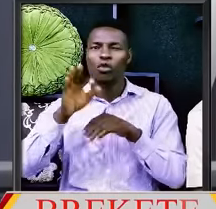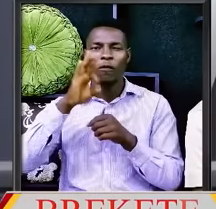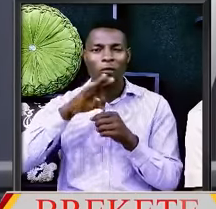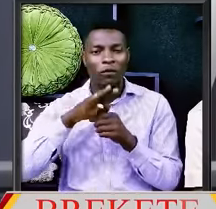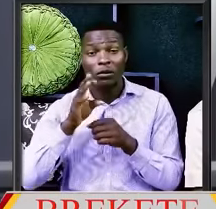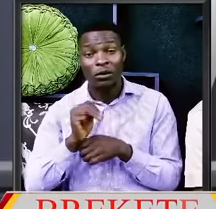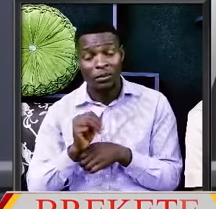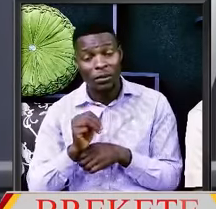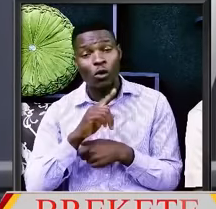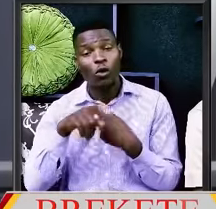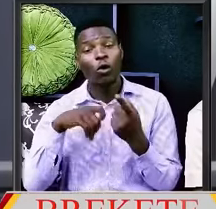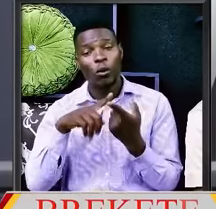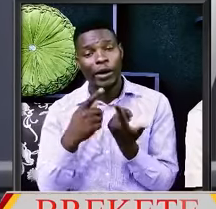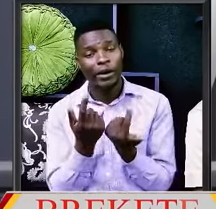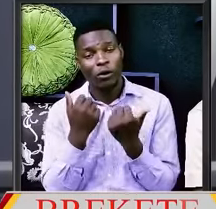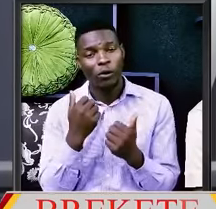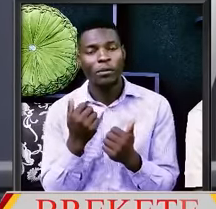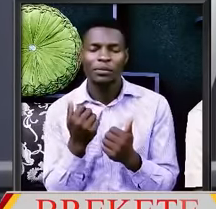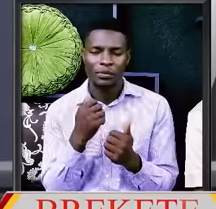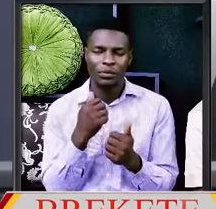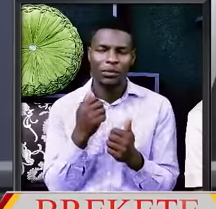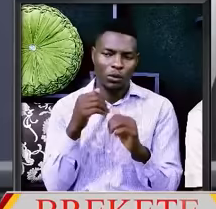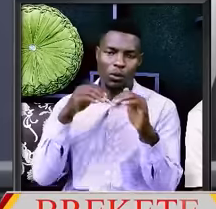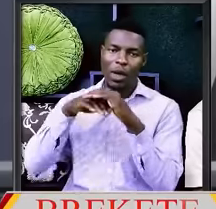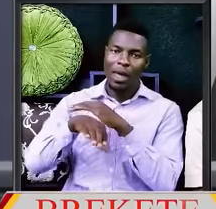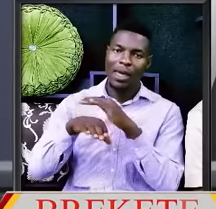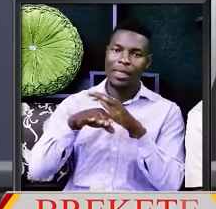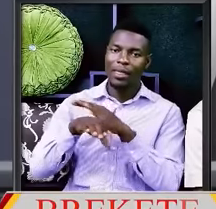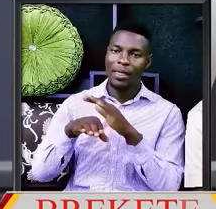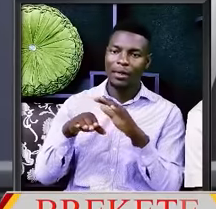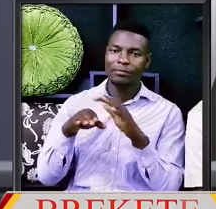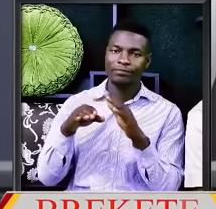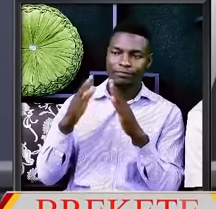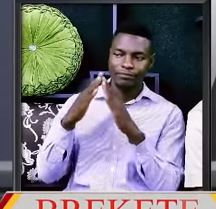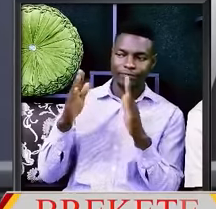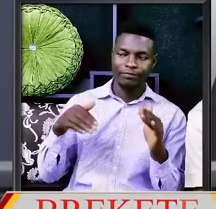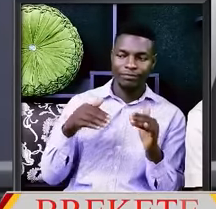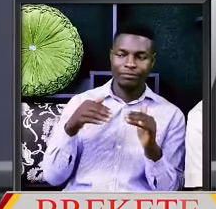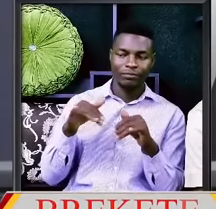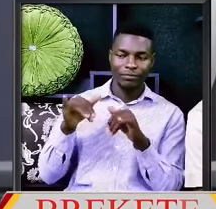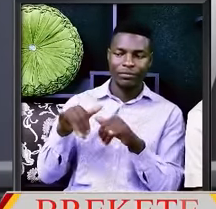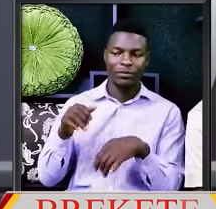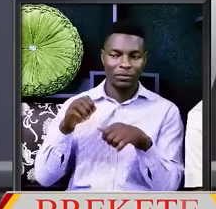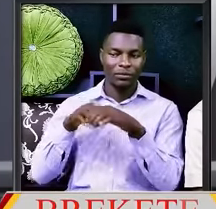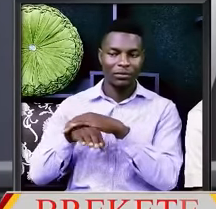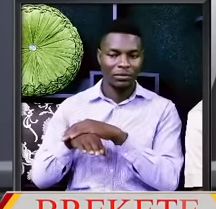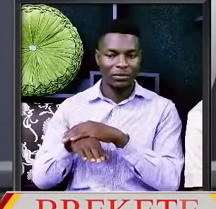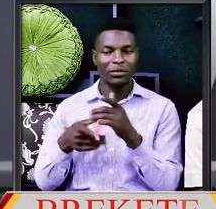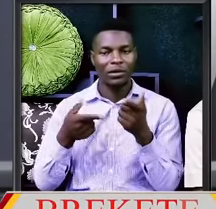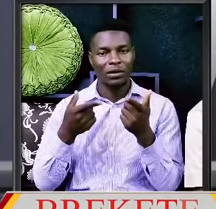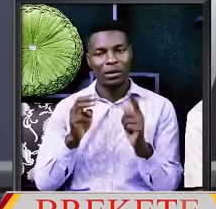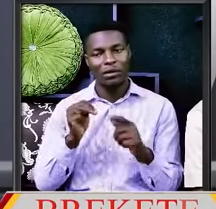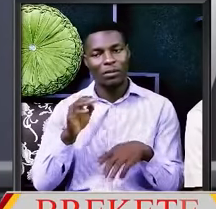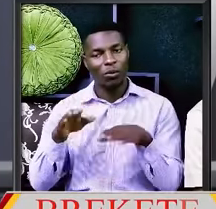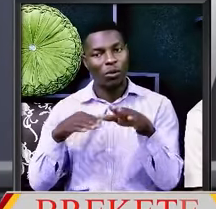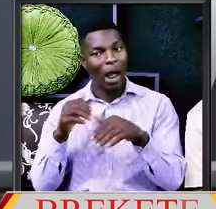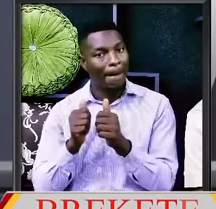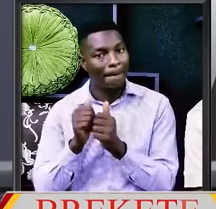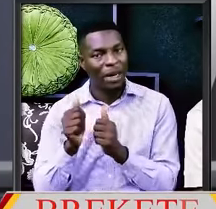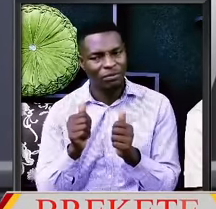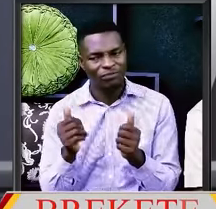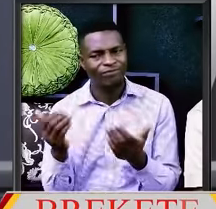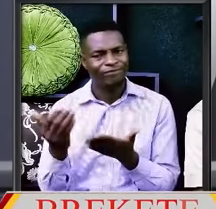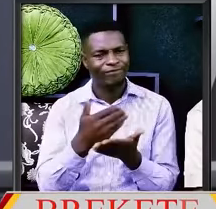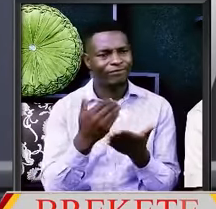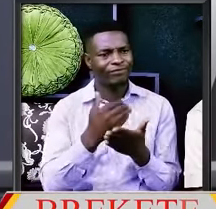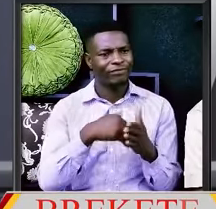come, make una enter compound, remain inside, make the worker pass. Yes, sir. When I go gather